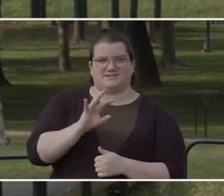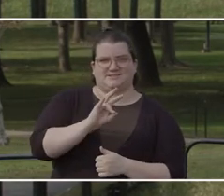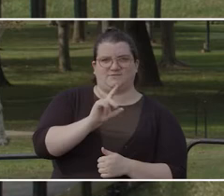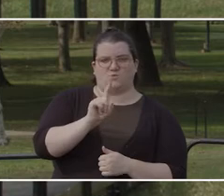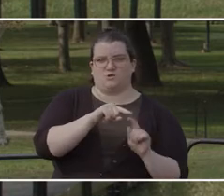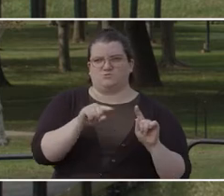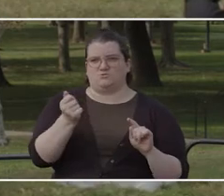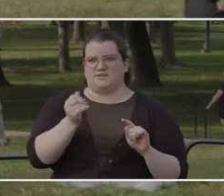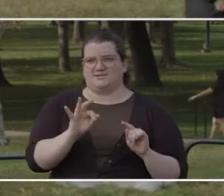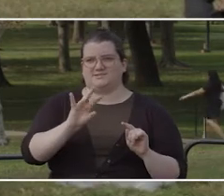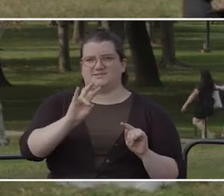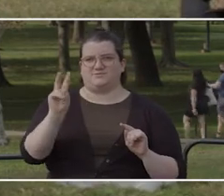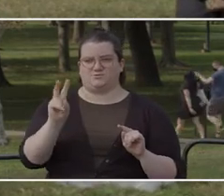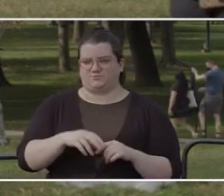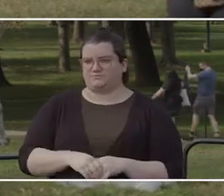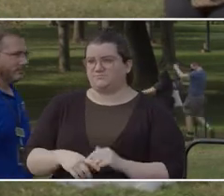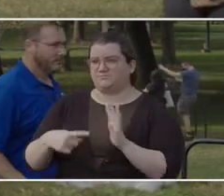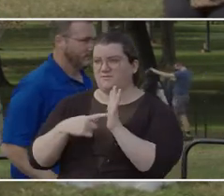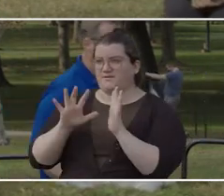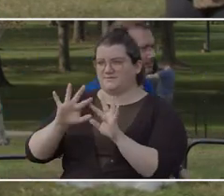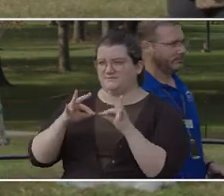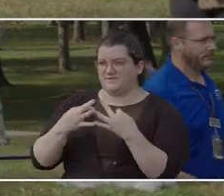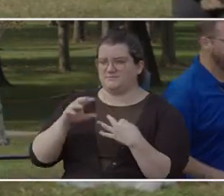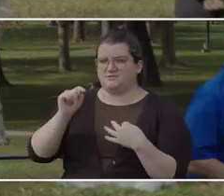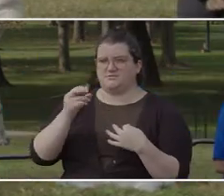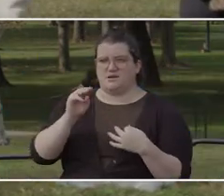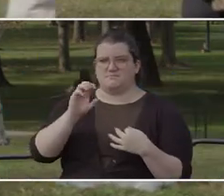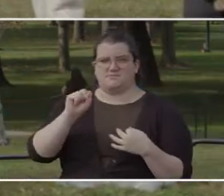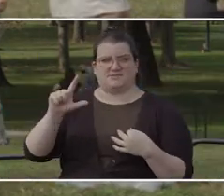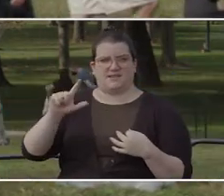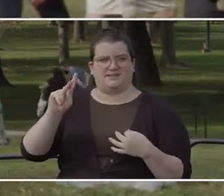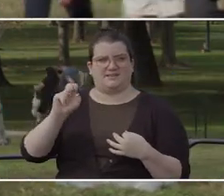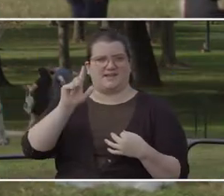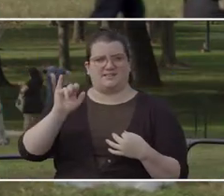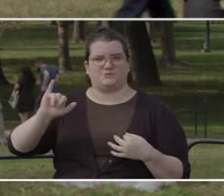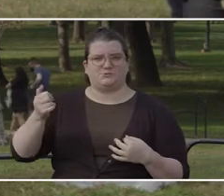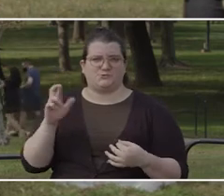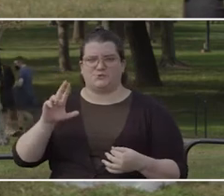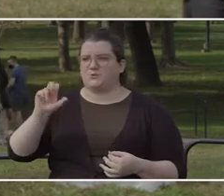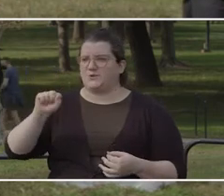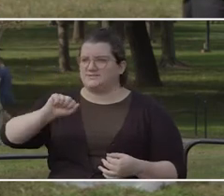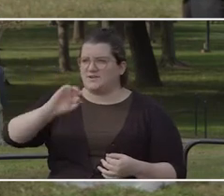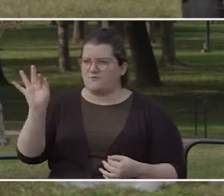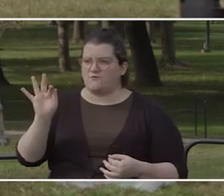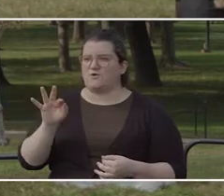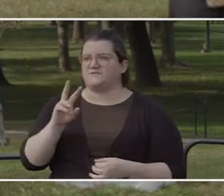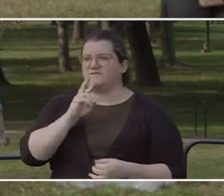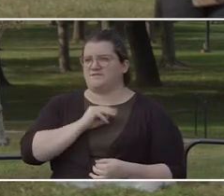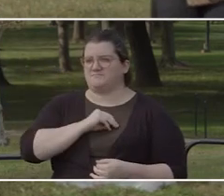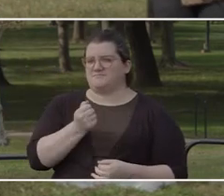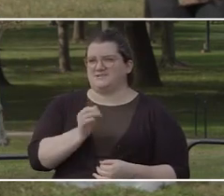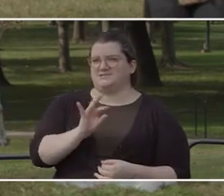1972. On behalf of his family, Thomas L. Kelly Jr., U.S. Air Force, Vietnam,